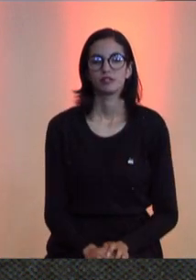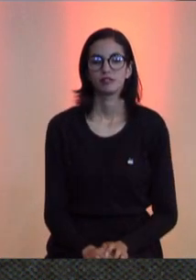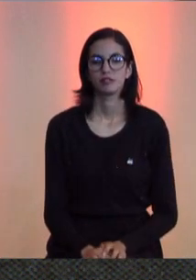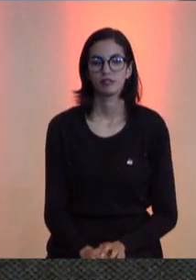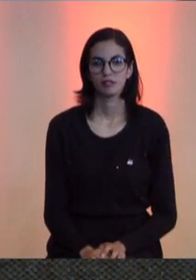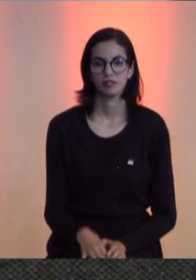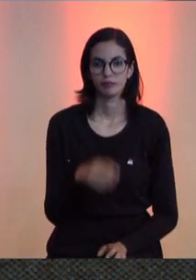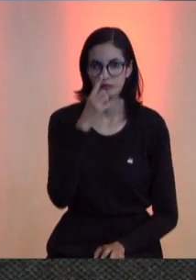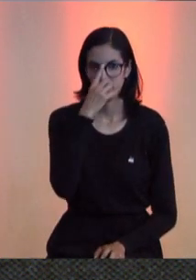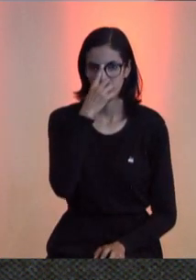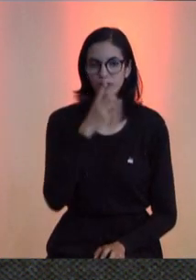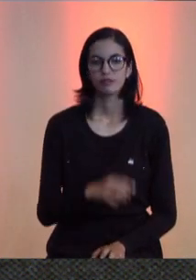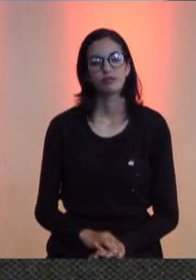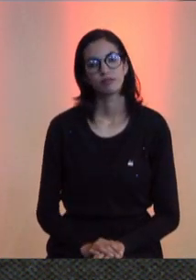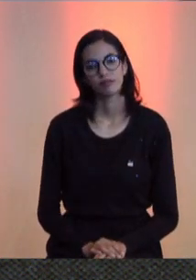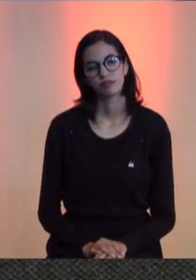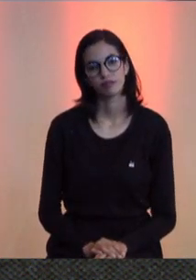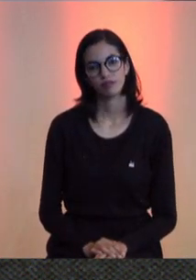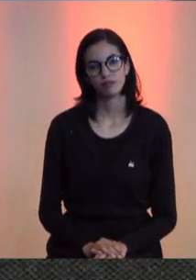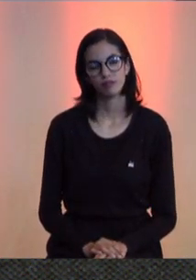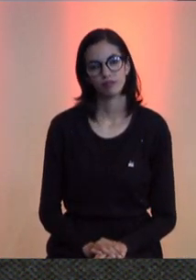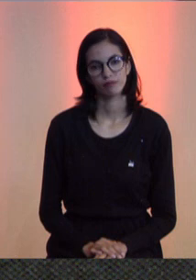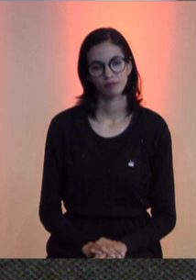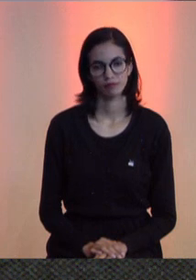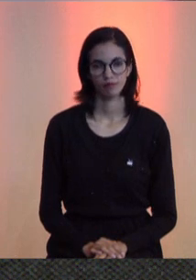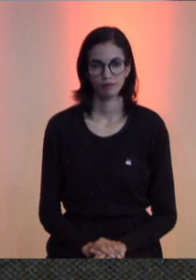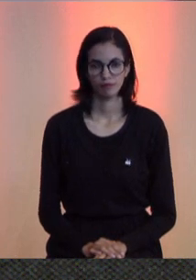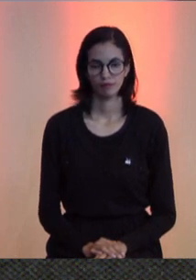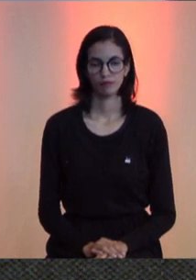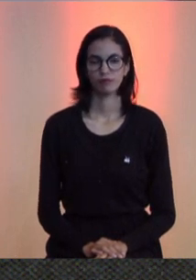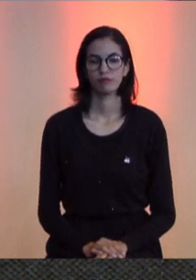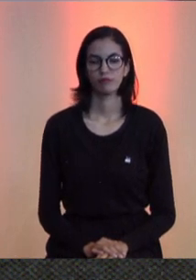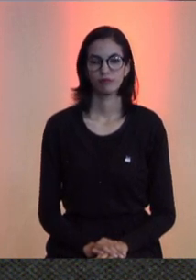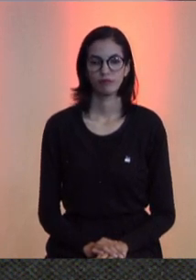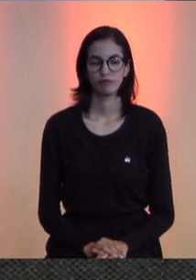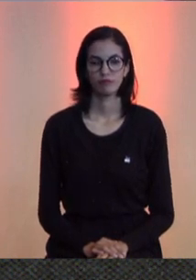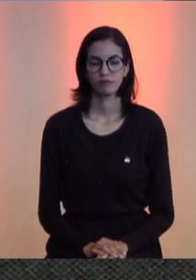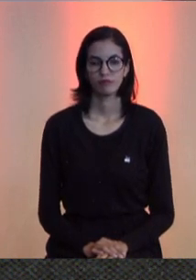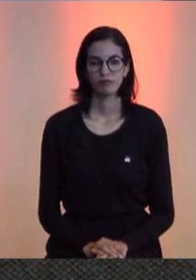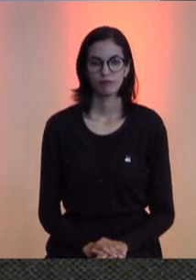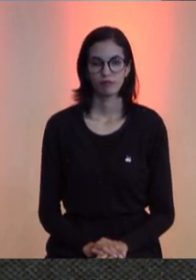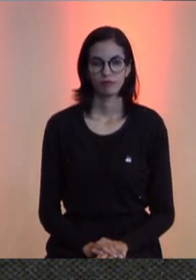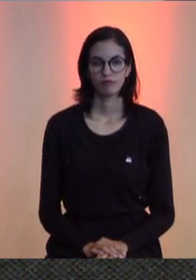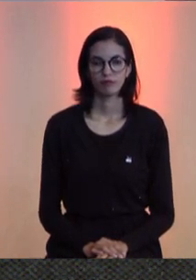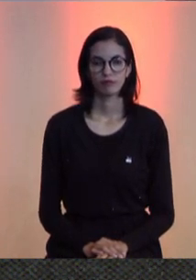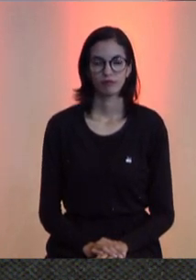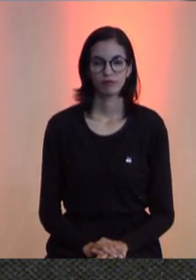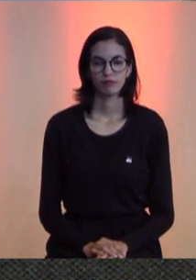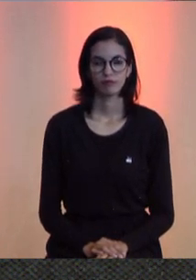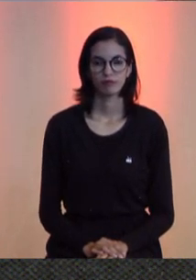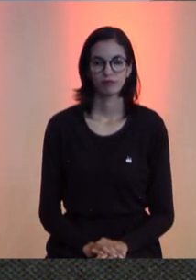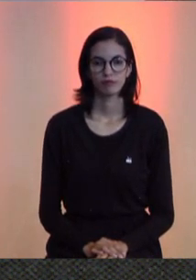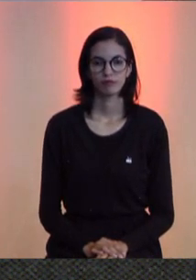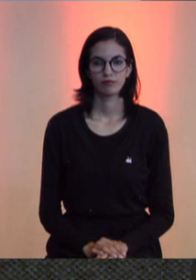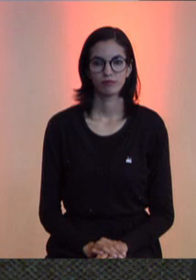their hats, and their other garments, and were cast into the midst of the burning fire furnace.